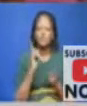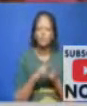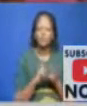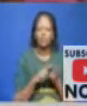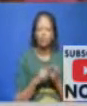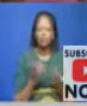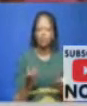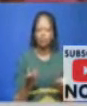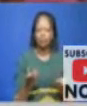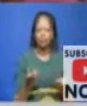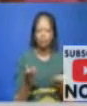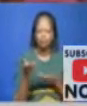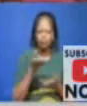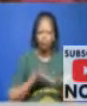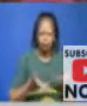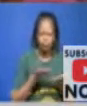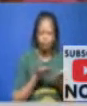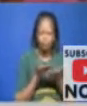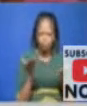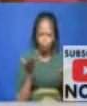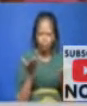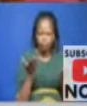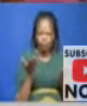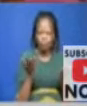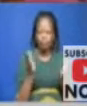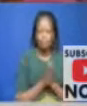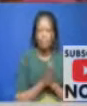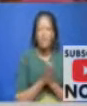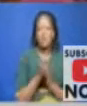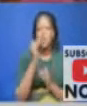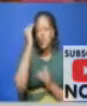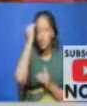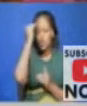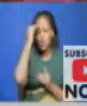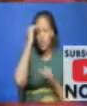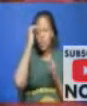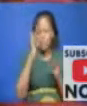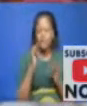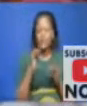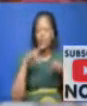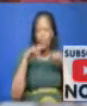you and establish your suitability